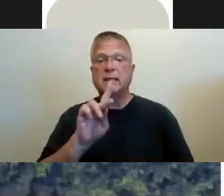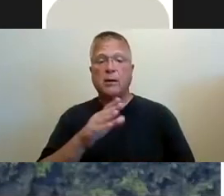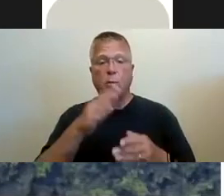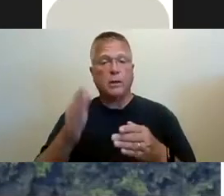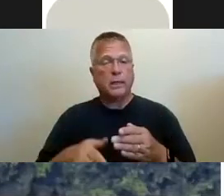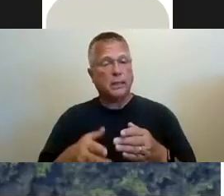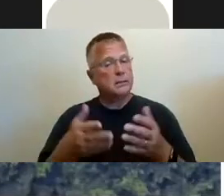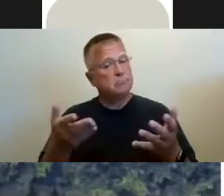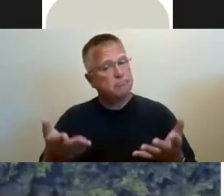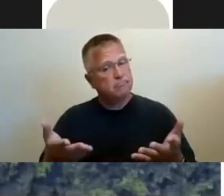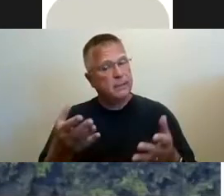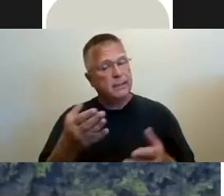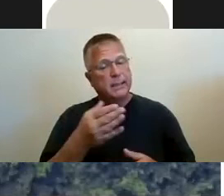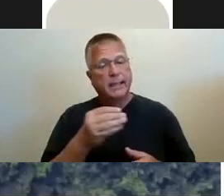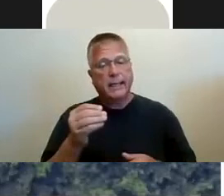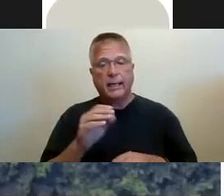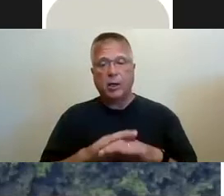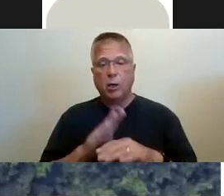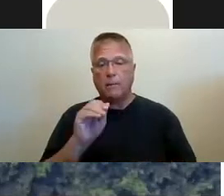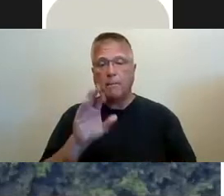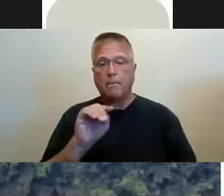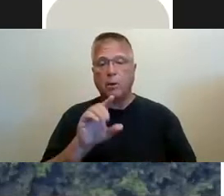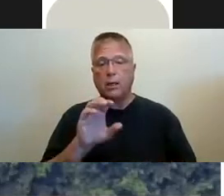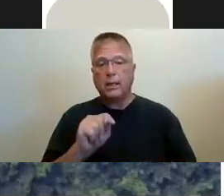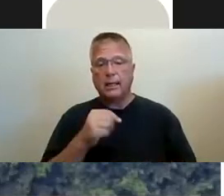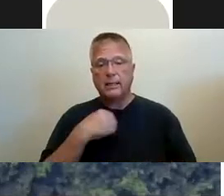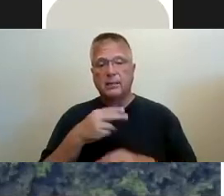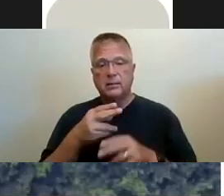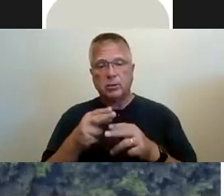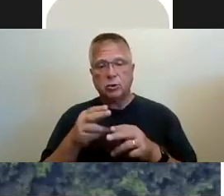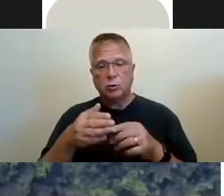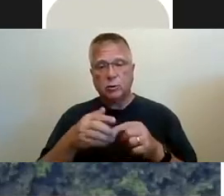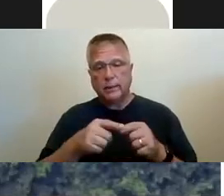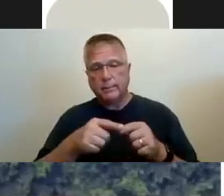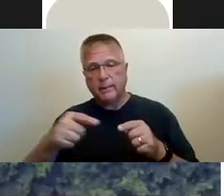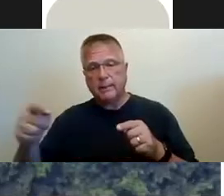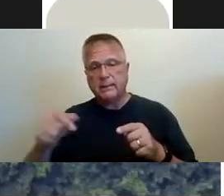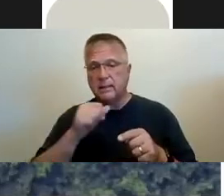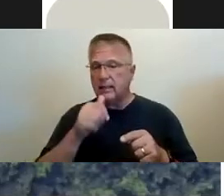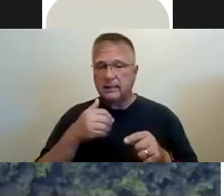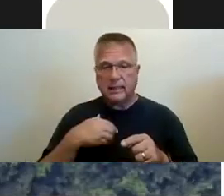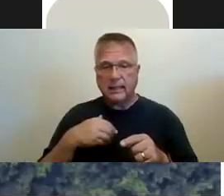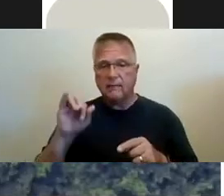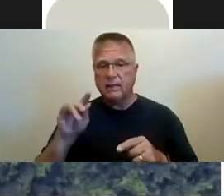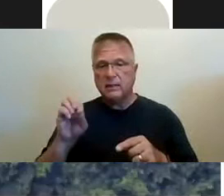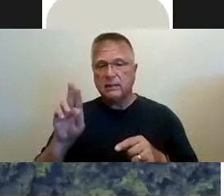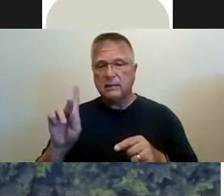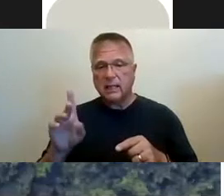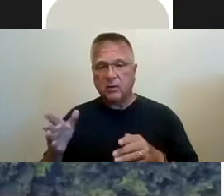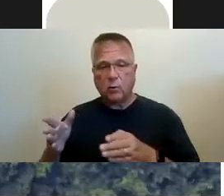out. On Bartlett, there's a short segment that is lacking a sidewalk. So we would want to look